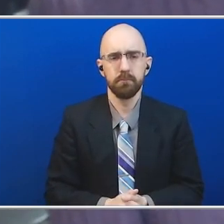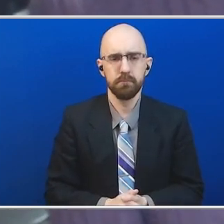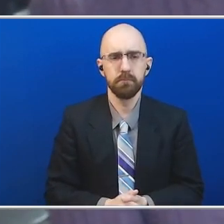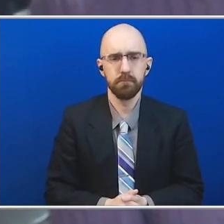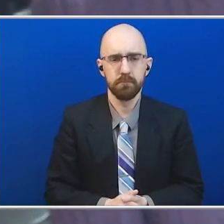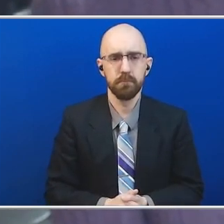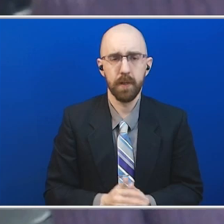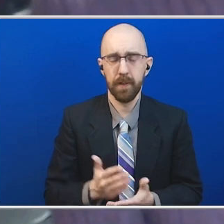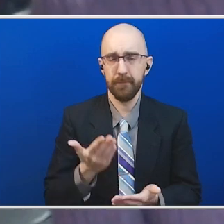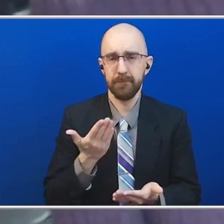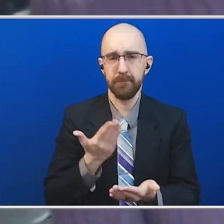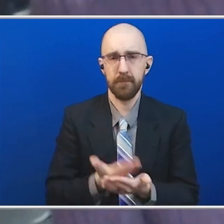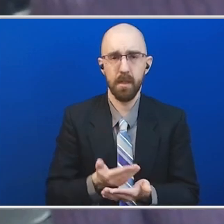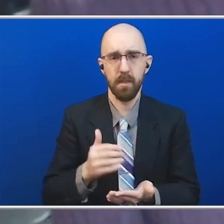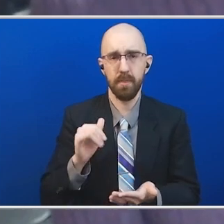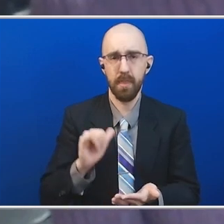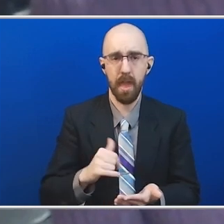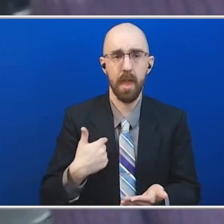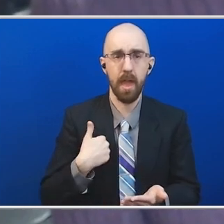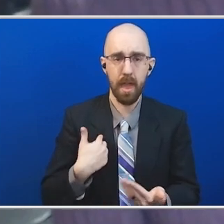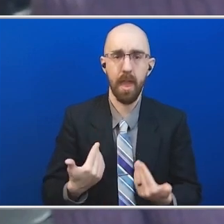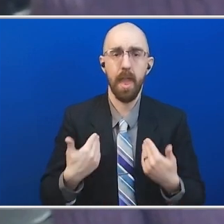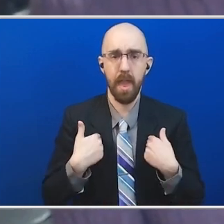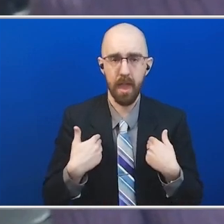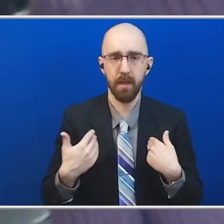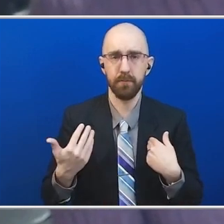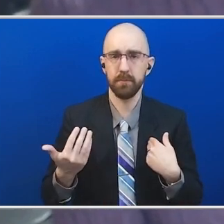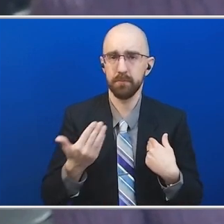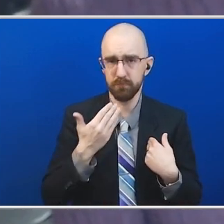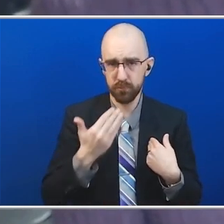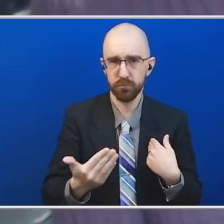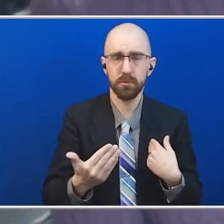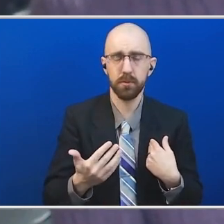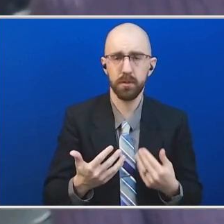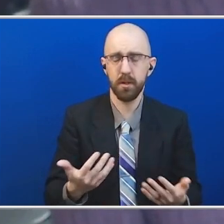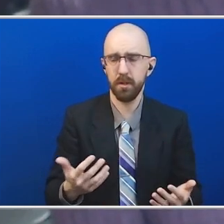fact that I have such good